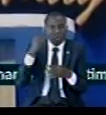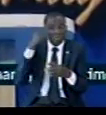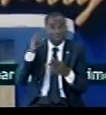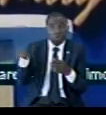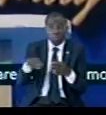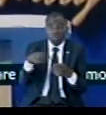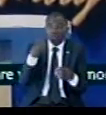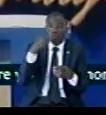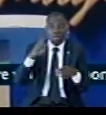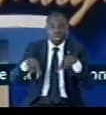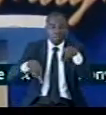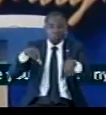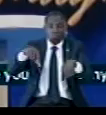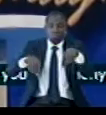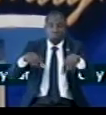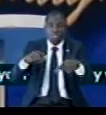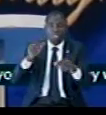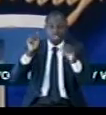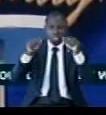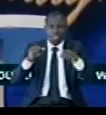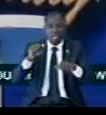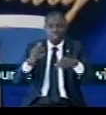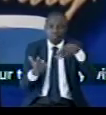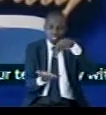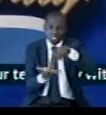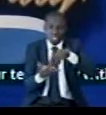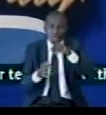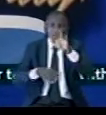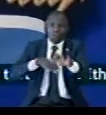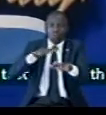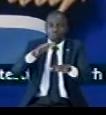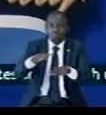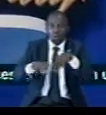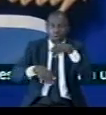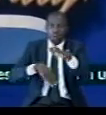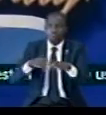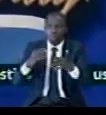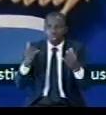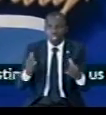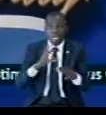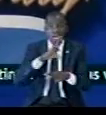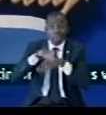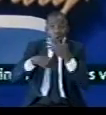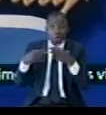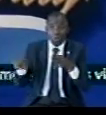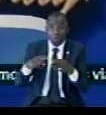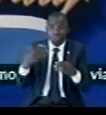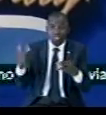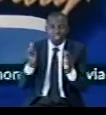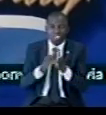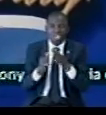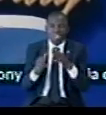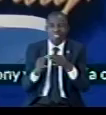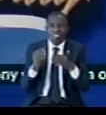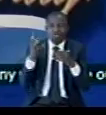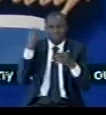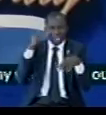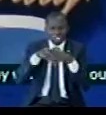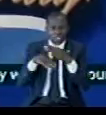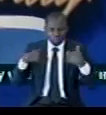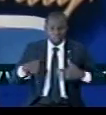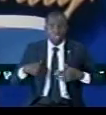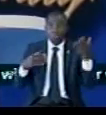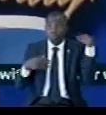that were lame before, rise up. Now you can walk. And all those things that appeared in your body before, and